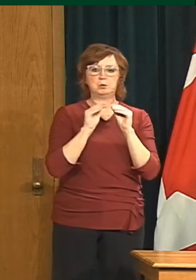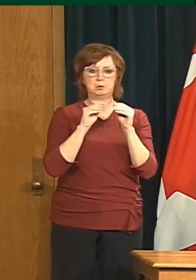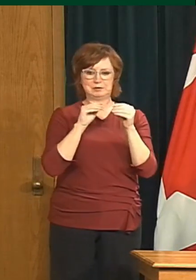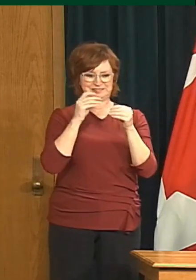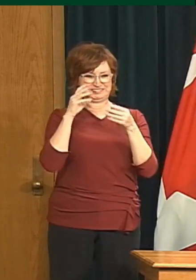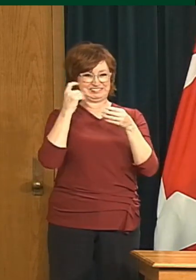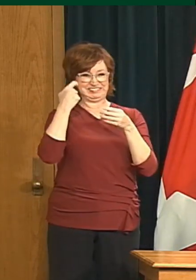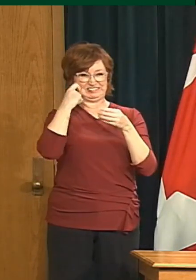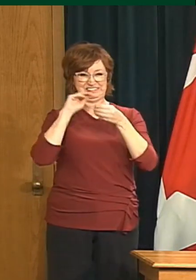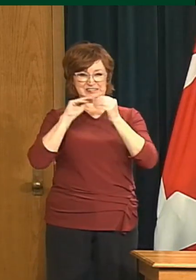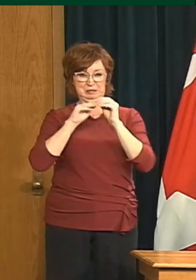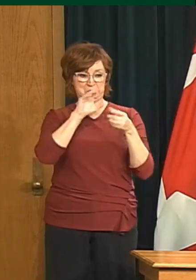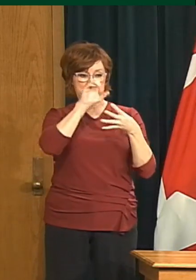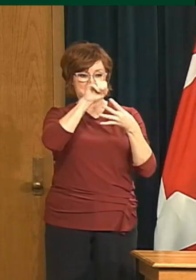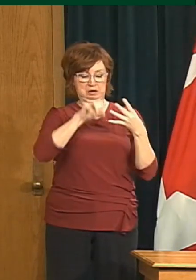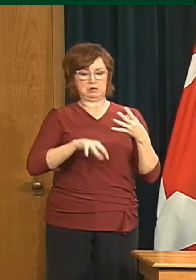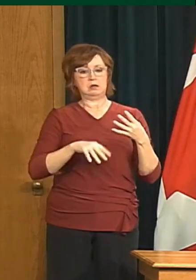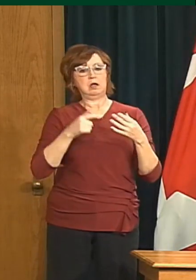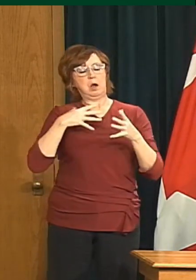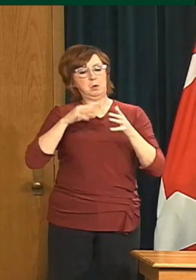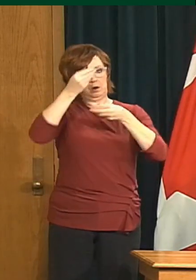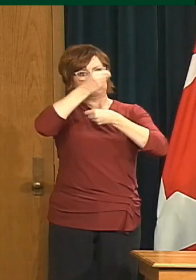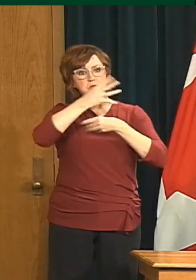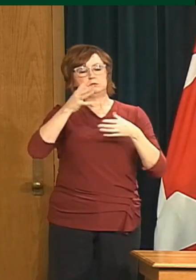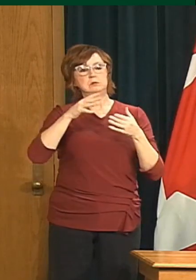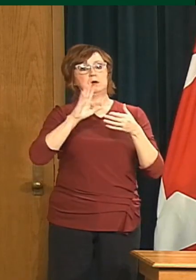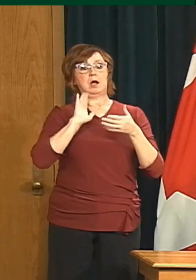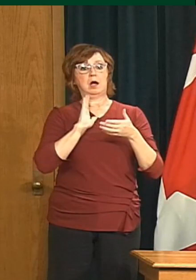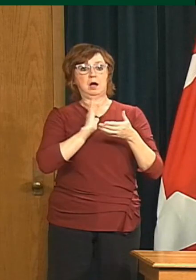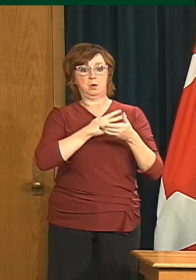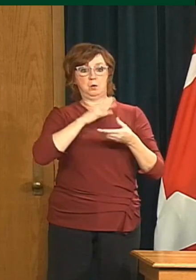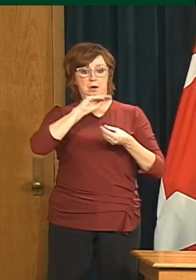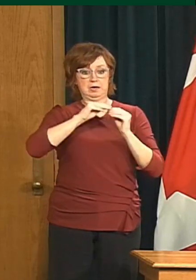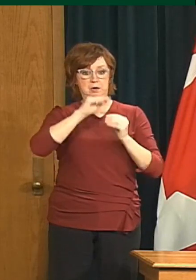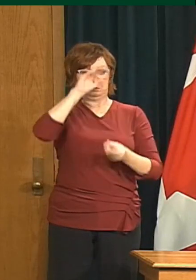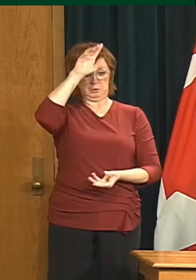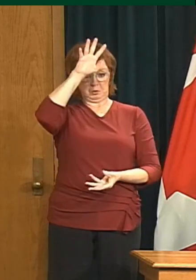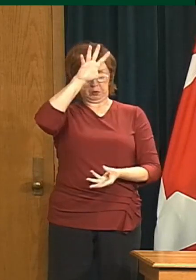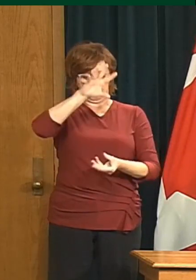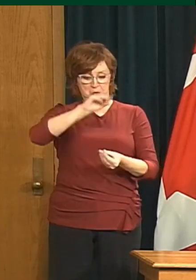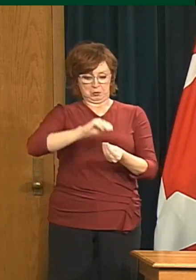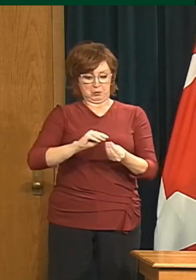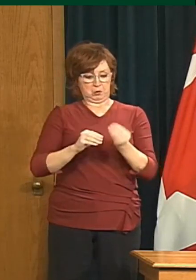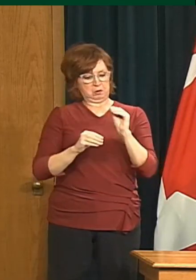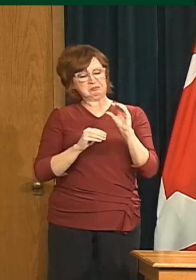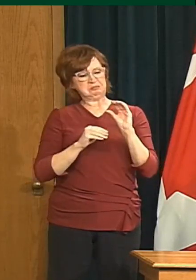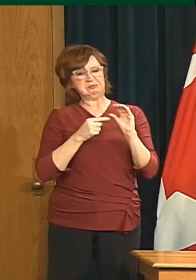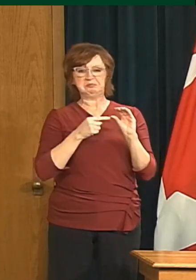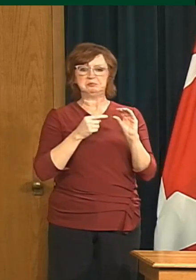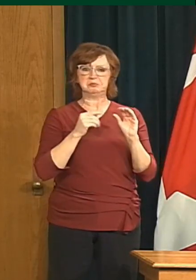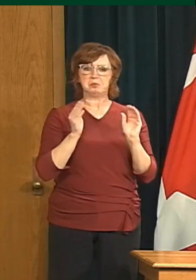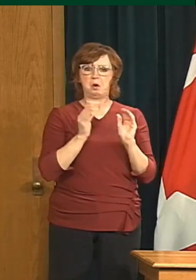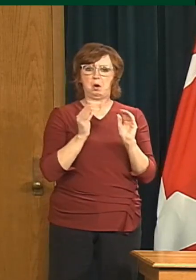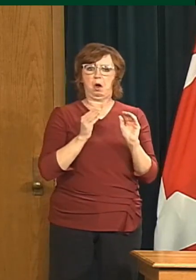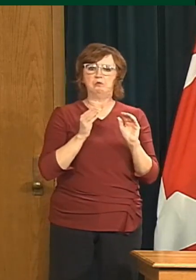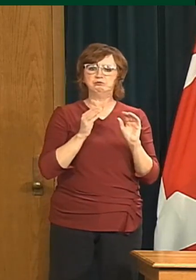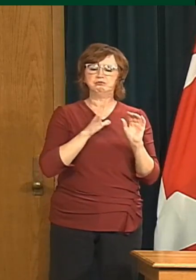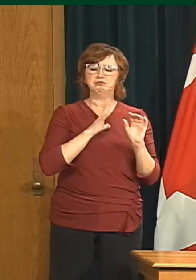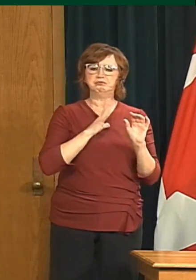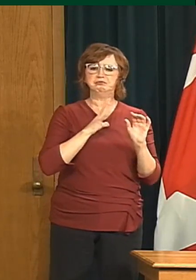to emphasize that while our overall cases are low, we need to emphasize protecting the most vulnerable. That